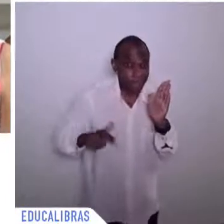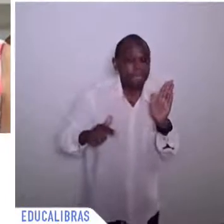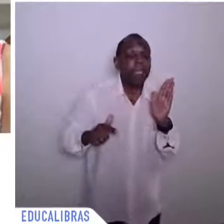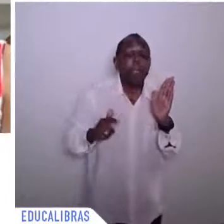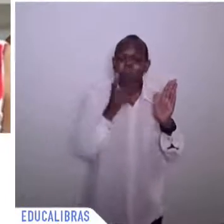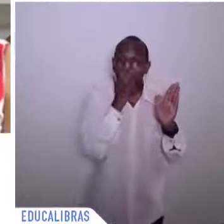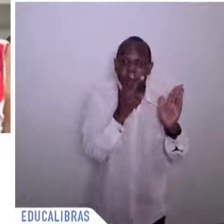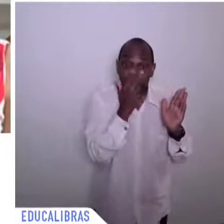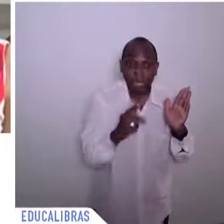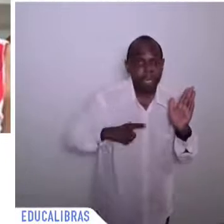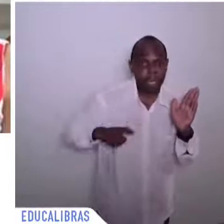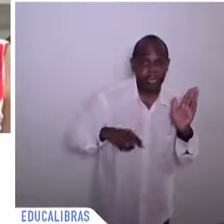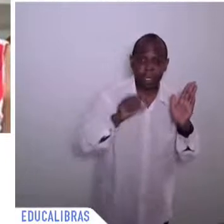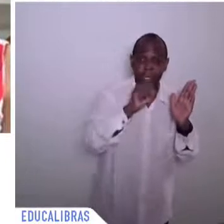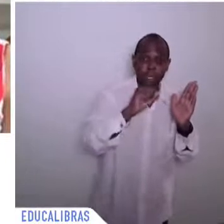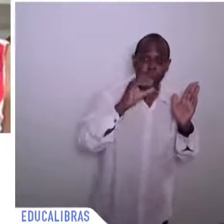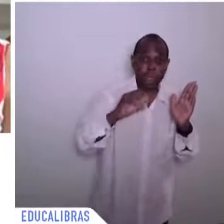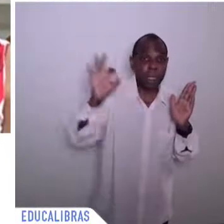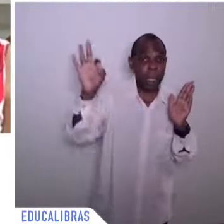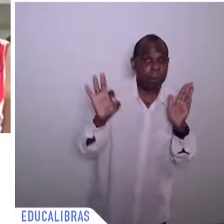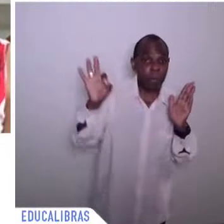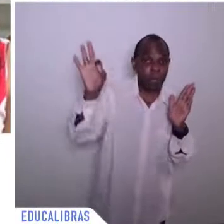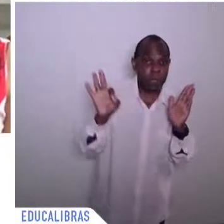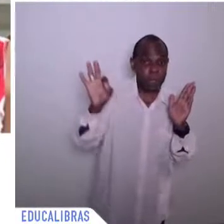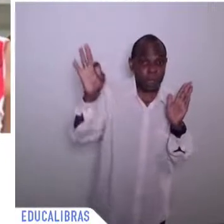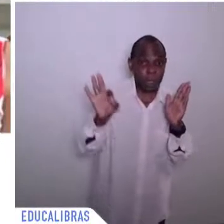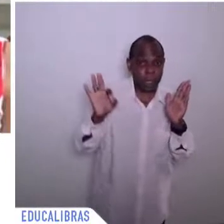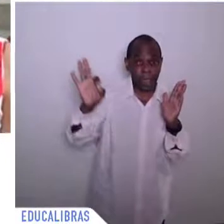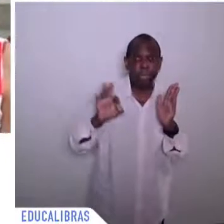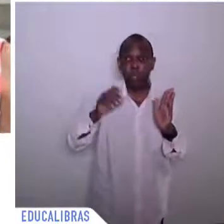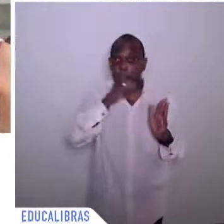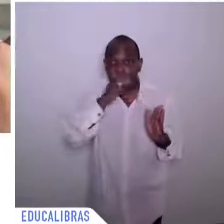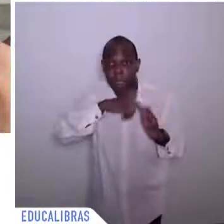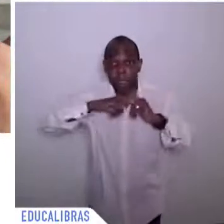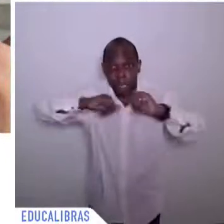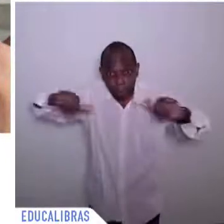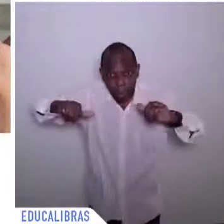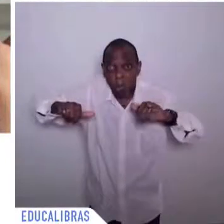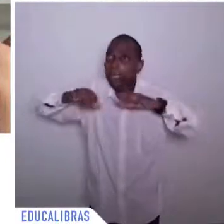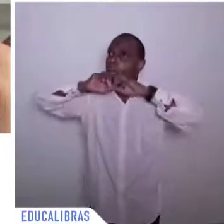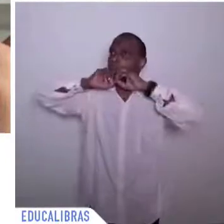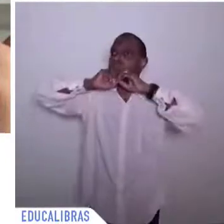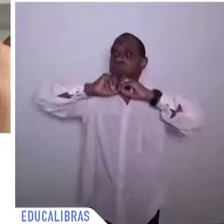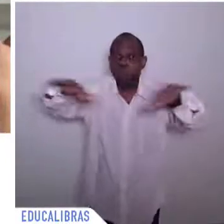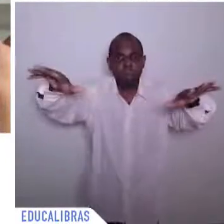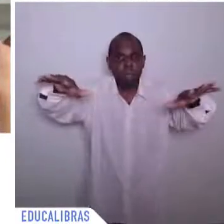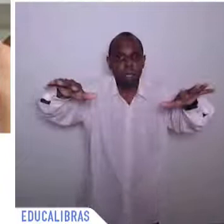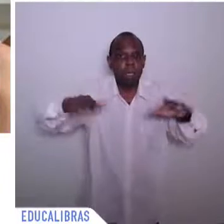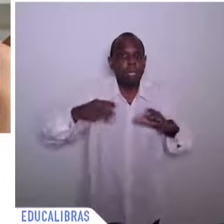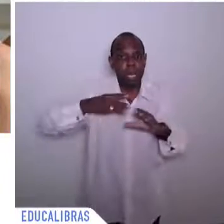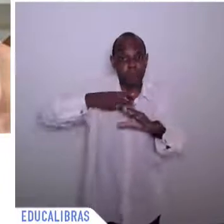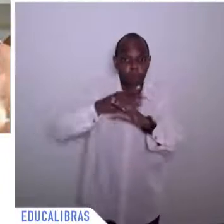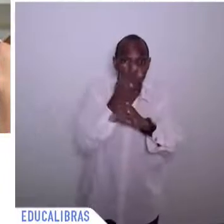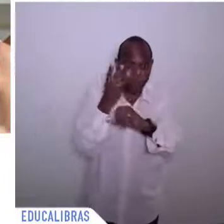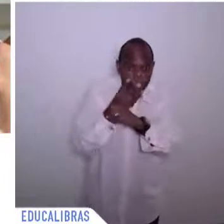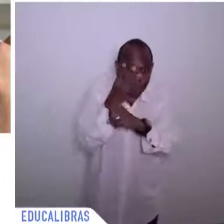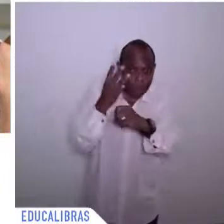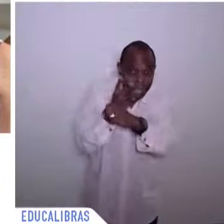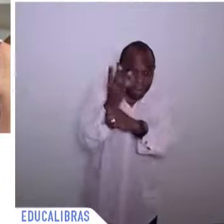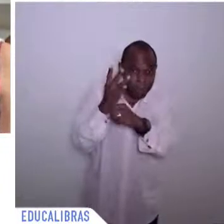position, the consumption of sources that are that come from official